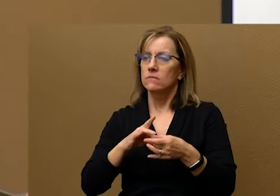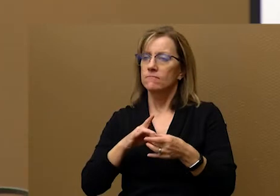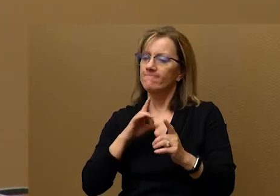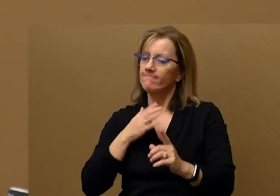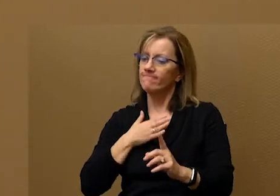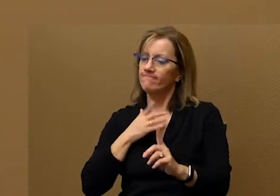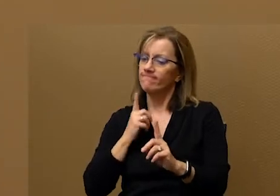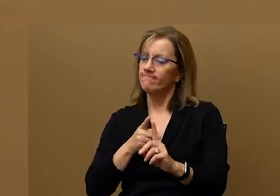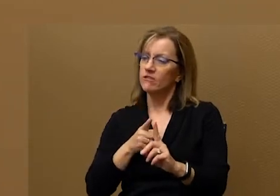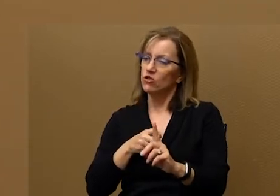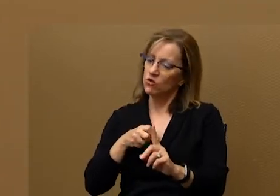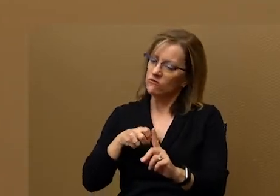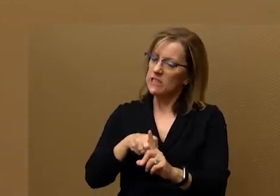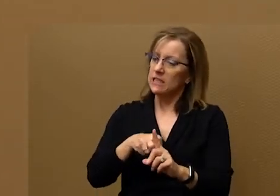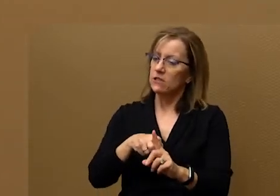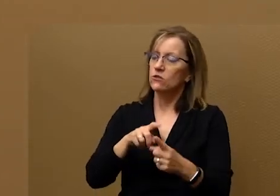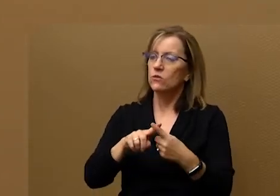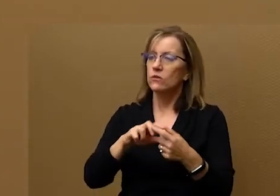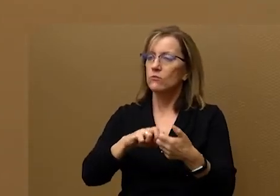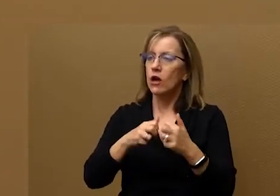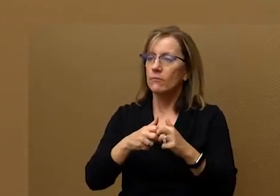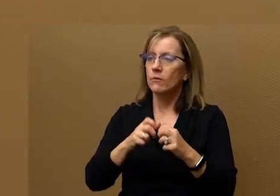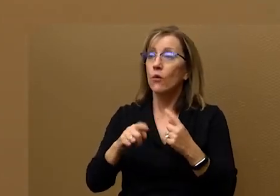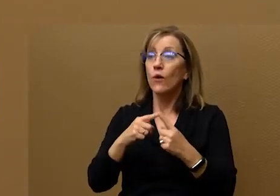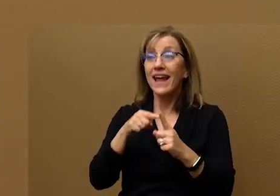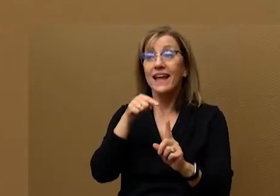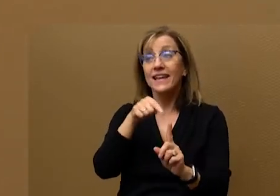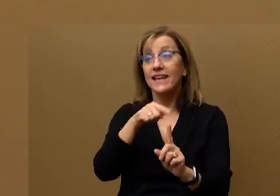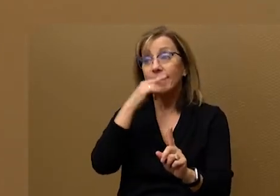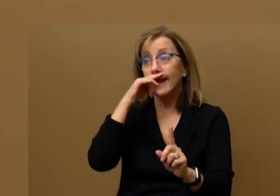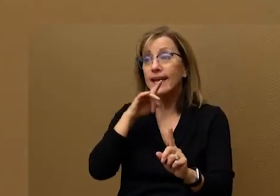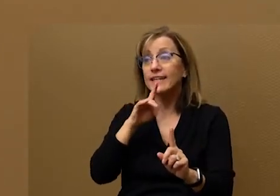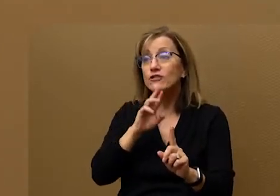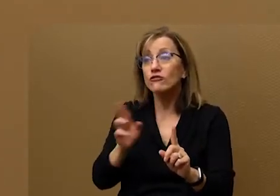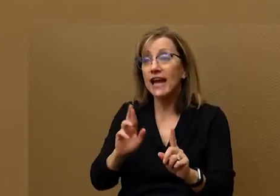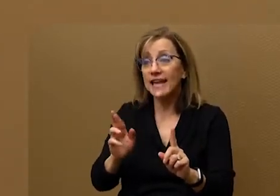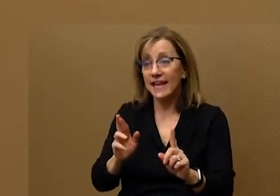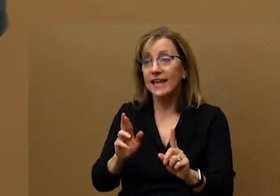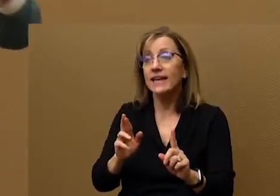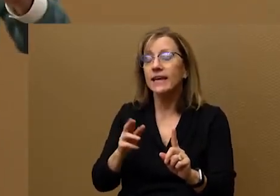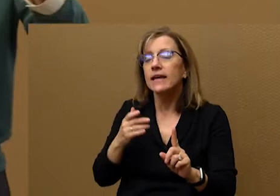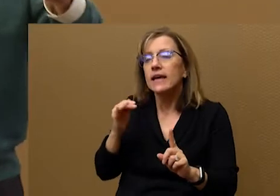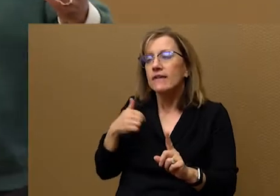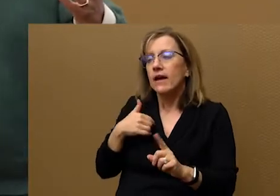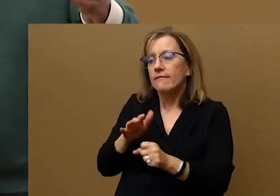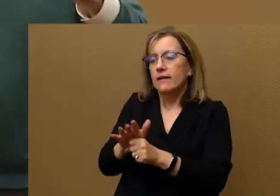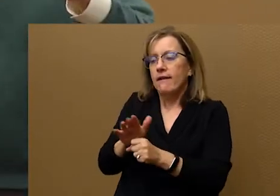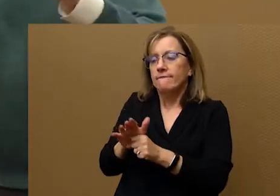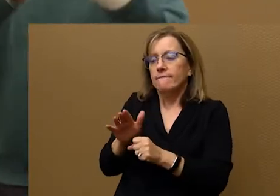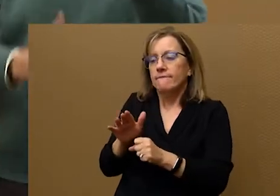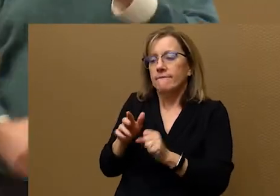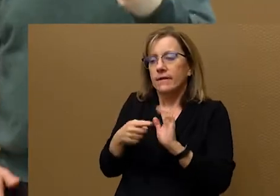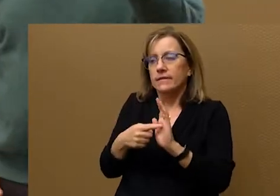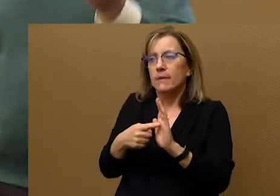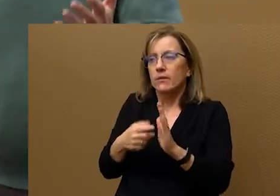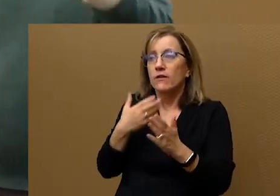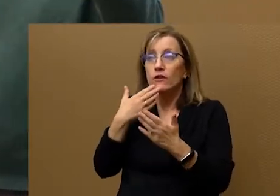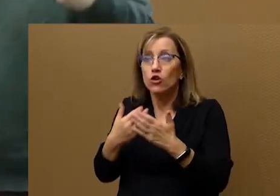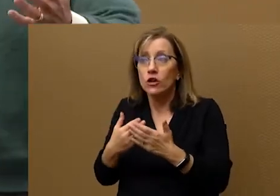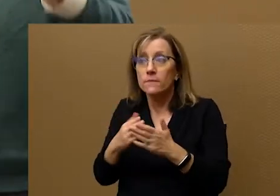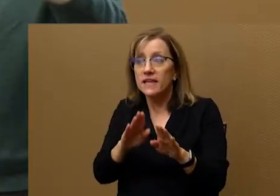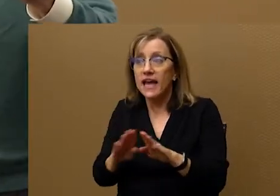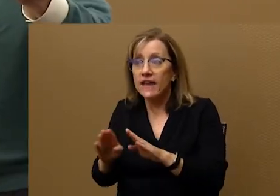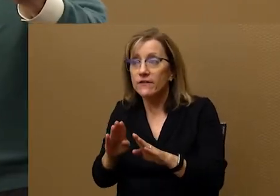getting to the problems when he's ready. And I'm probably going to get, if I got enough examples of good